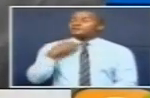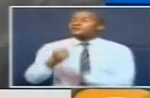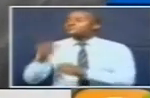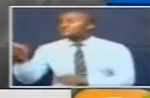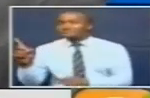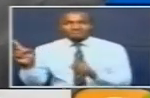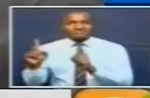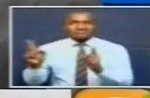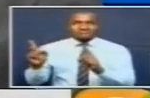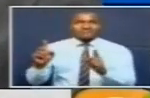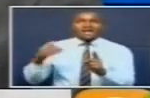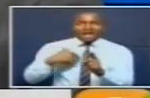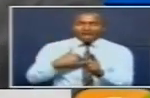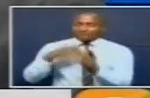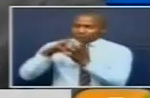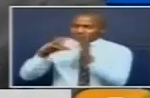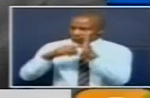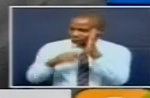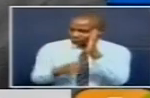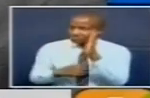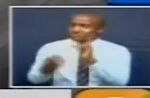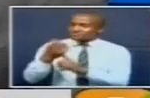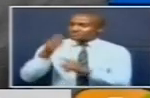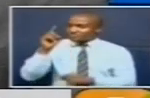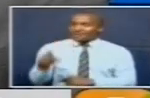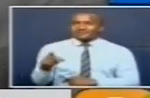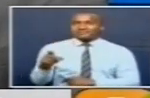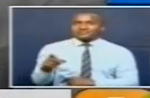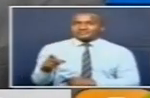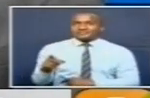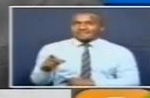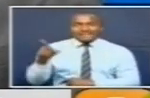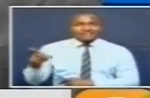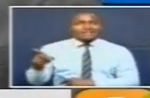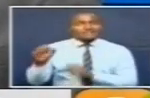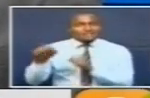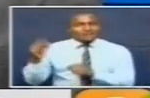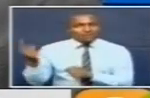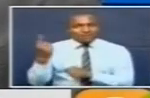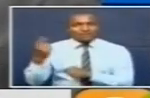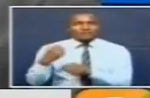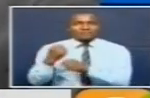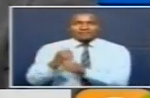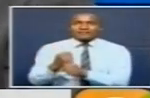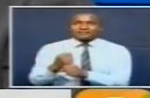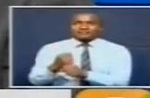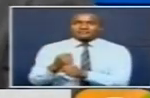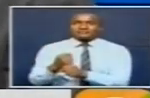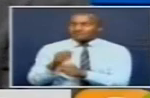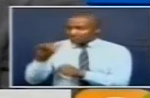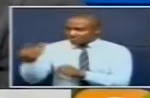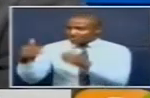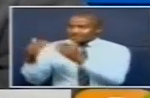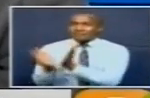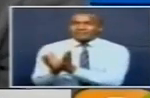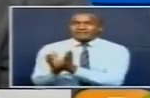certain conditions that must be fulfilled, and those conditions could only be made in this circumstance by Alugrea, and that's why we went to